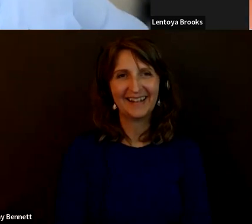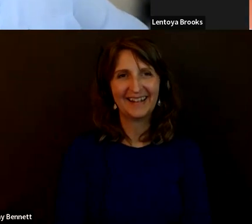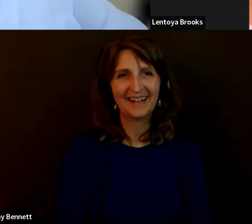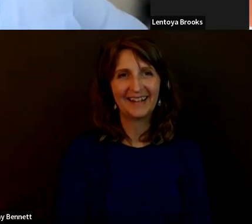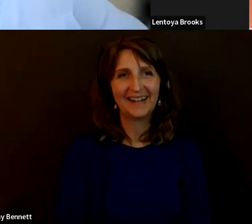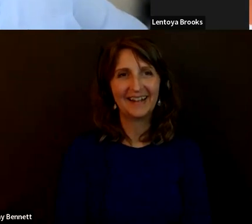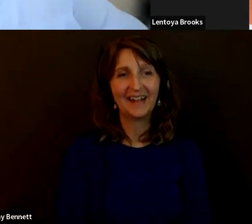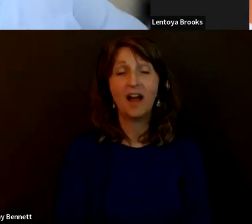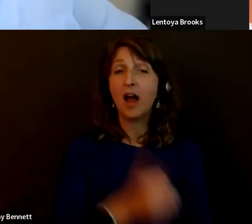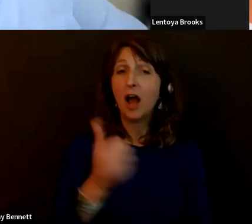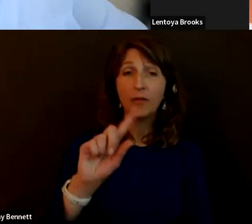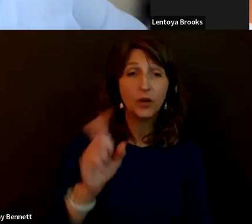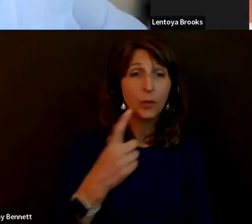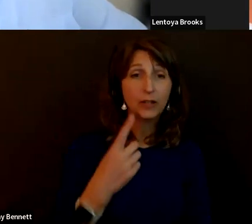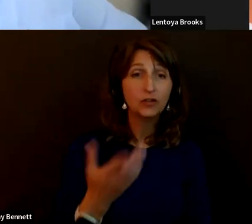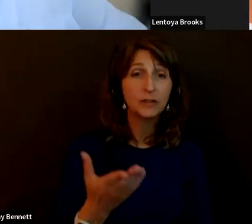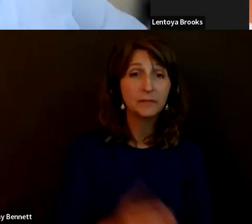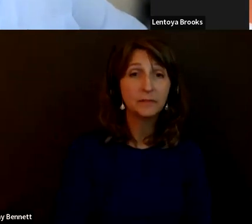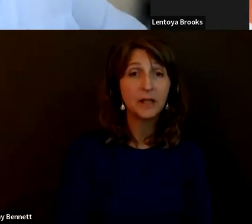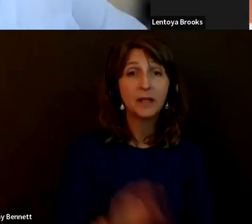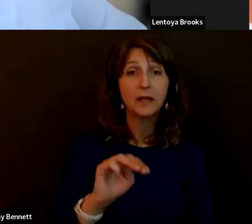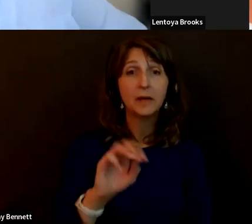Did you have another question for me, Ms. Brooks?